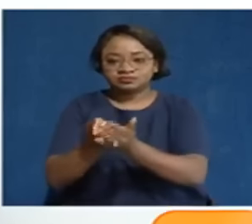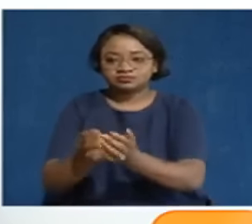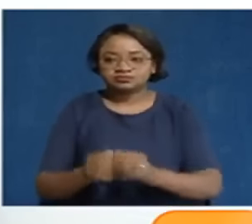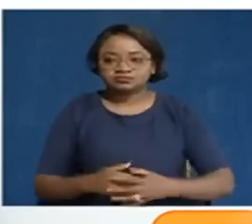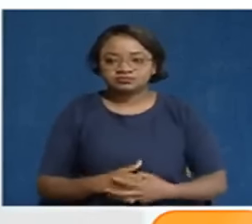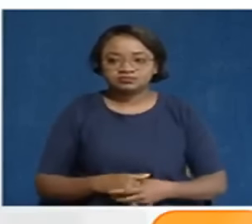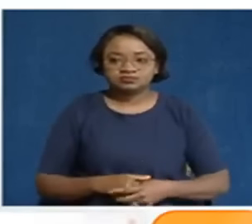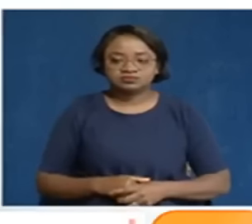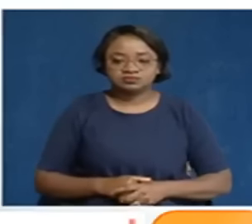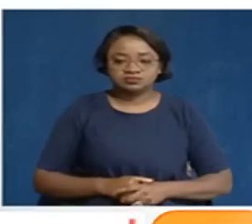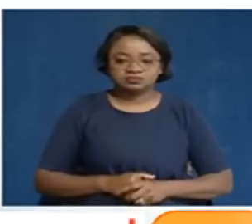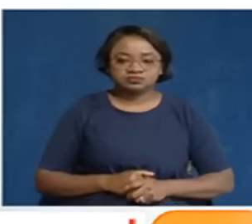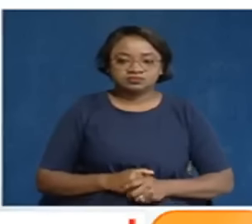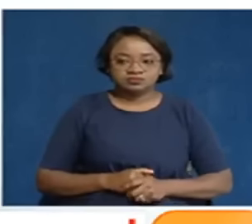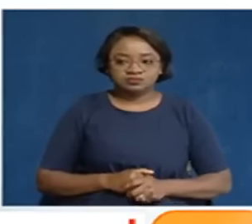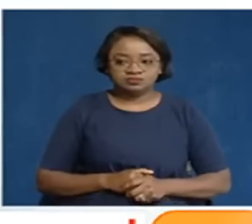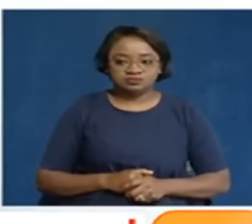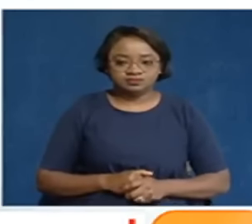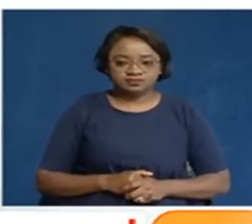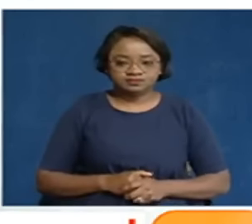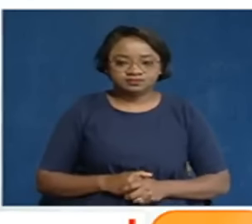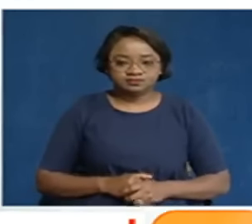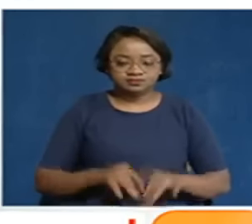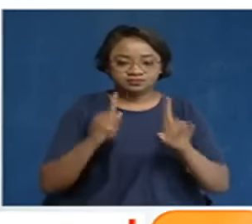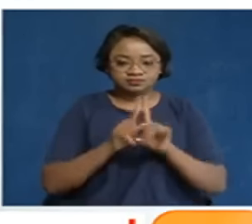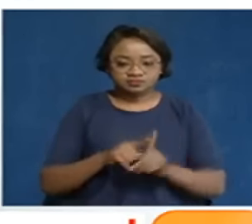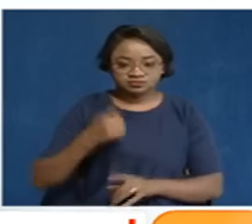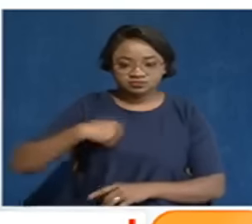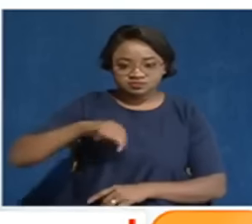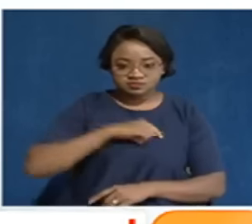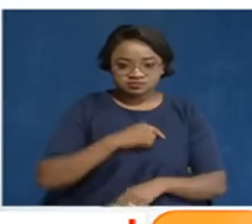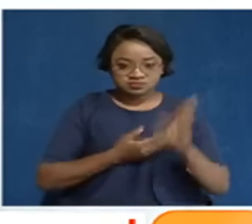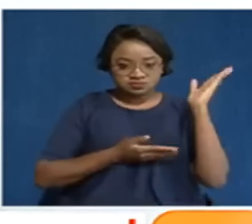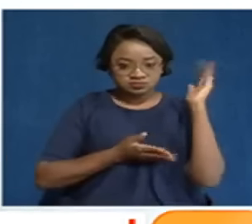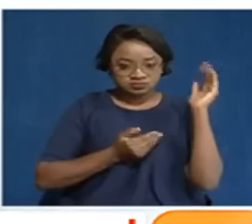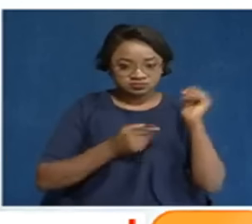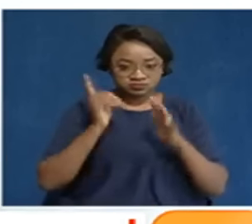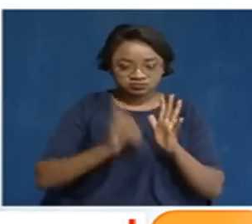Port Bell, and Mwanza. And we expect by